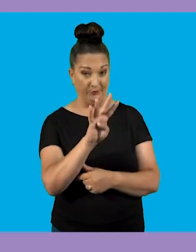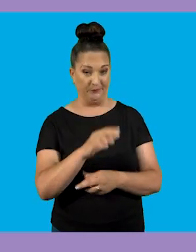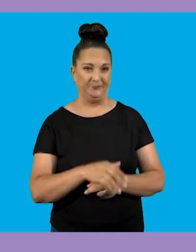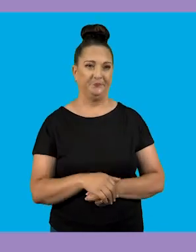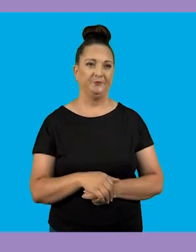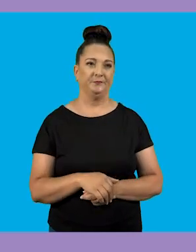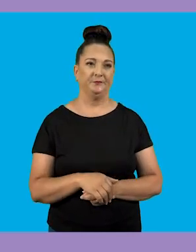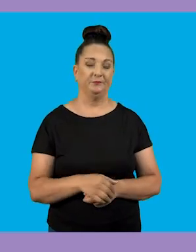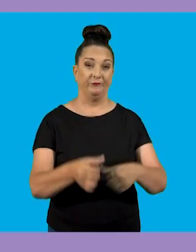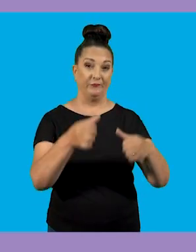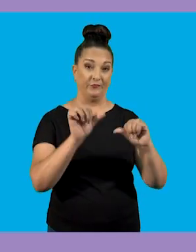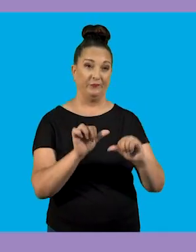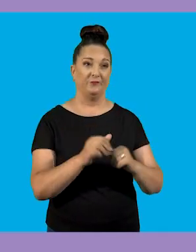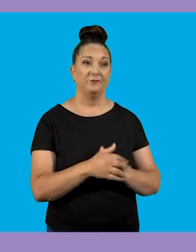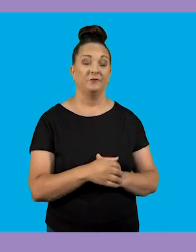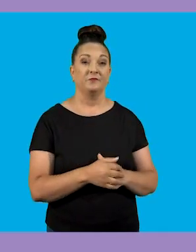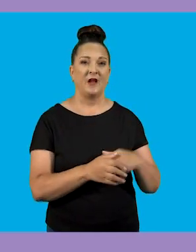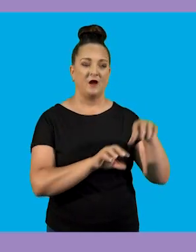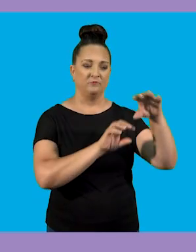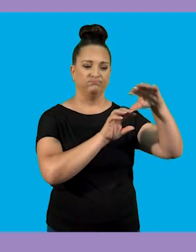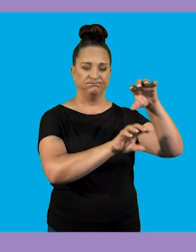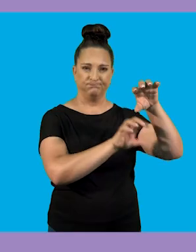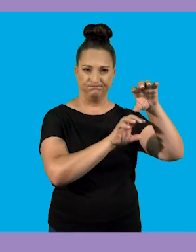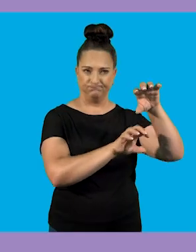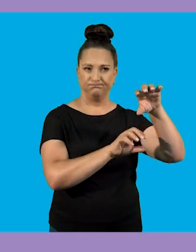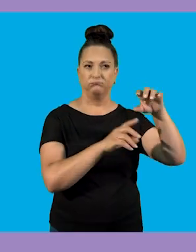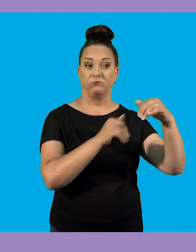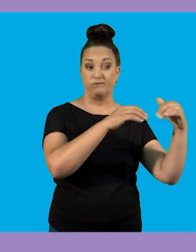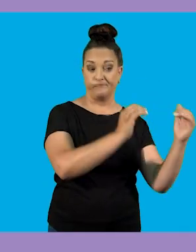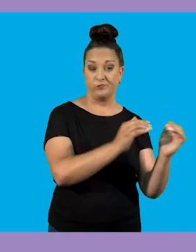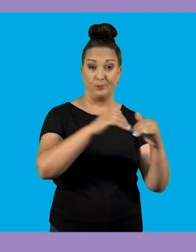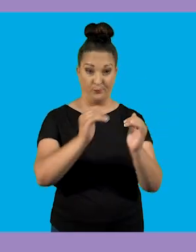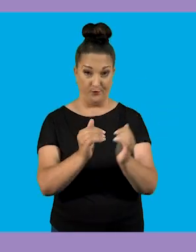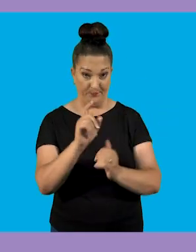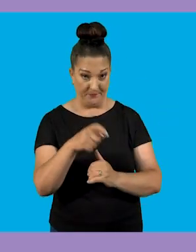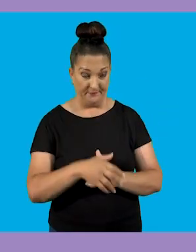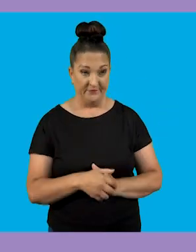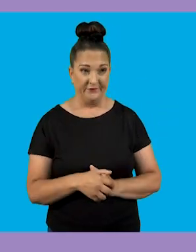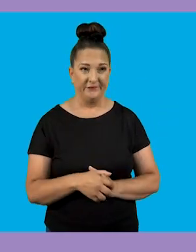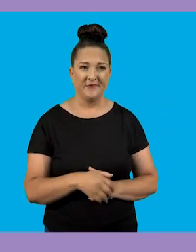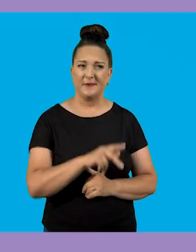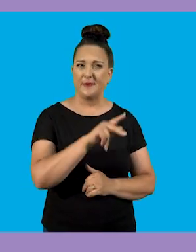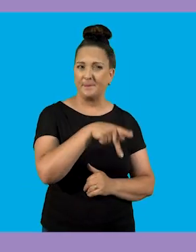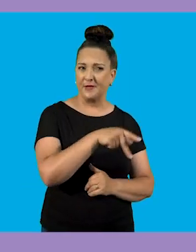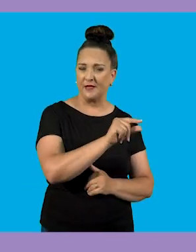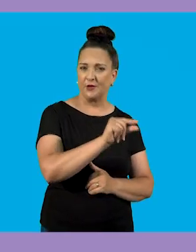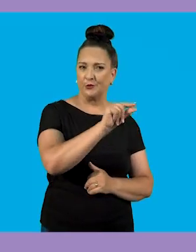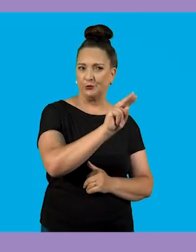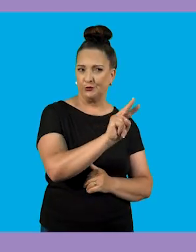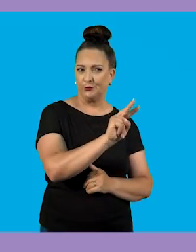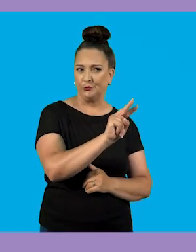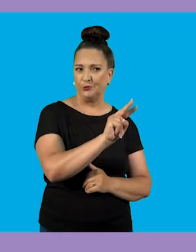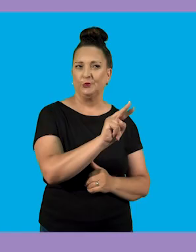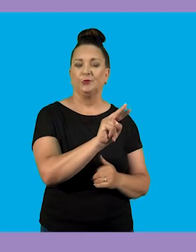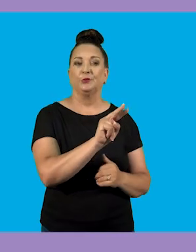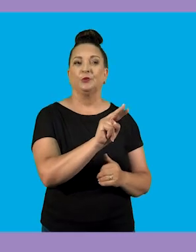positive 4. And when we look at the denominator, also 2 brackets must come from there, where we have p